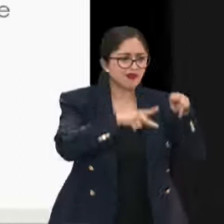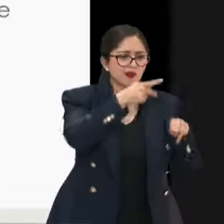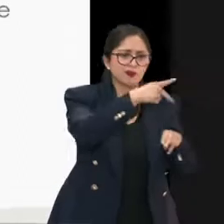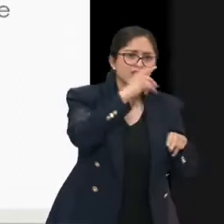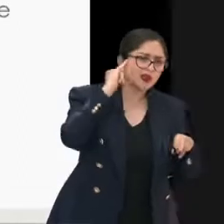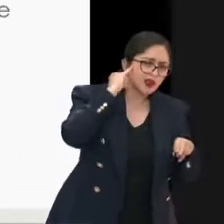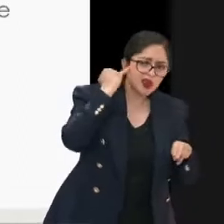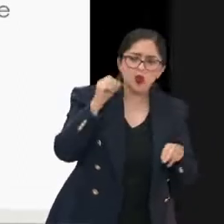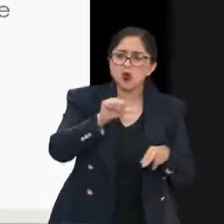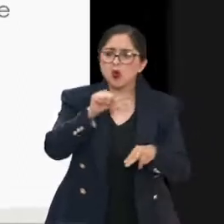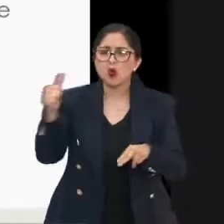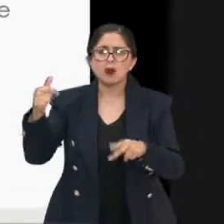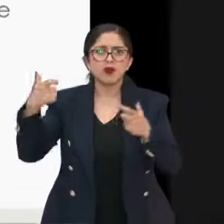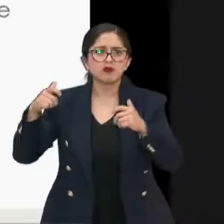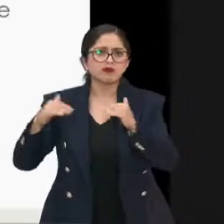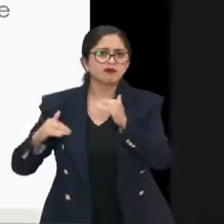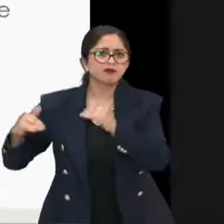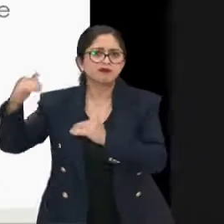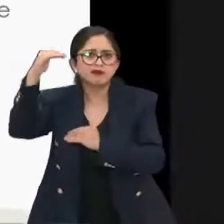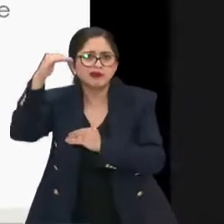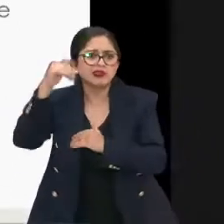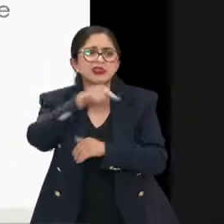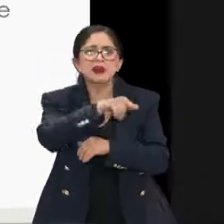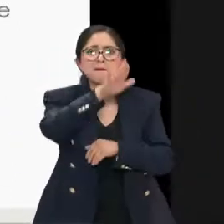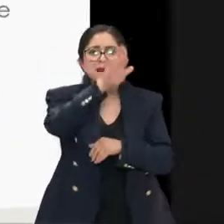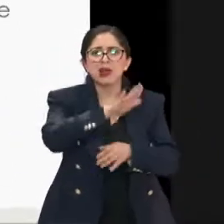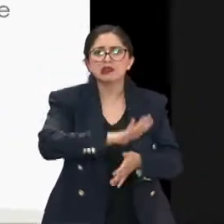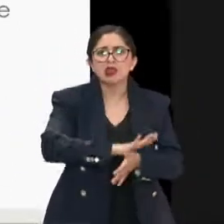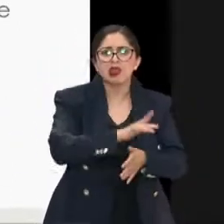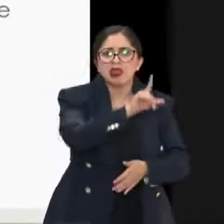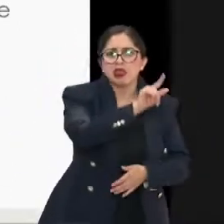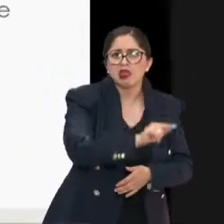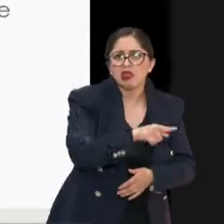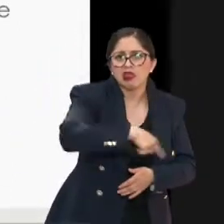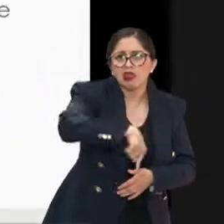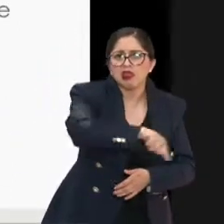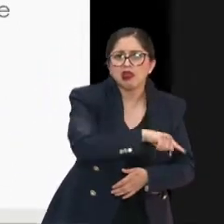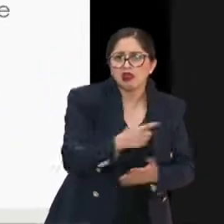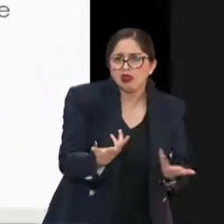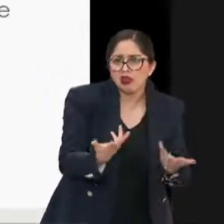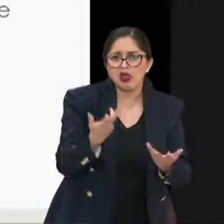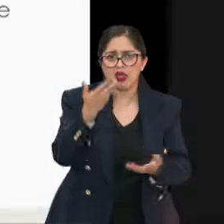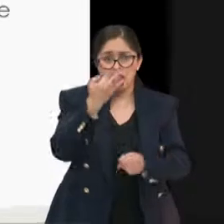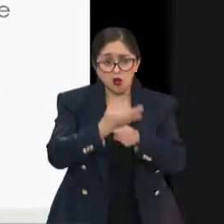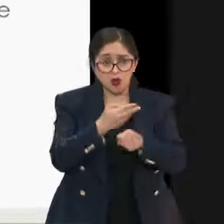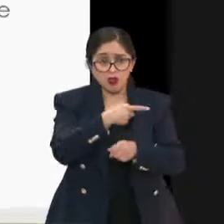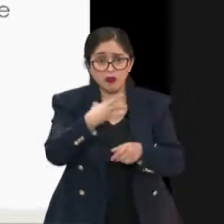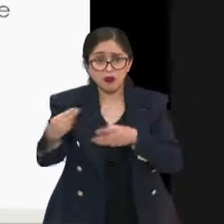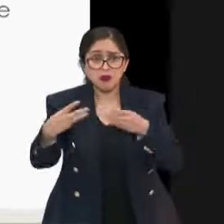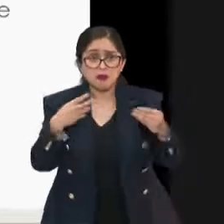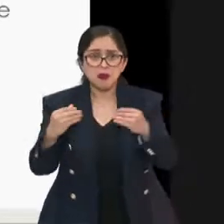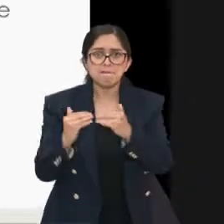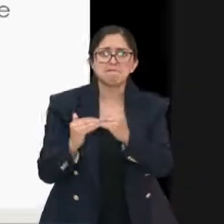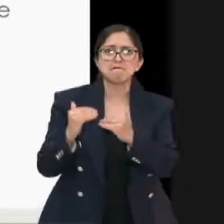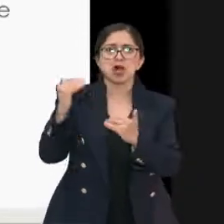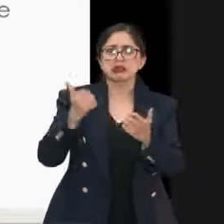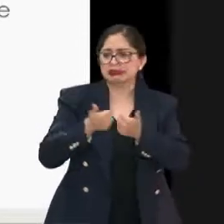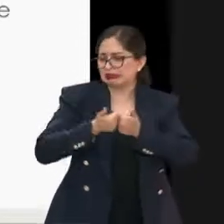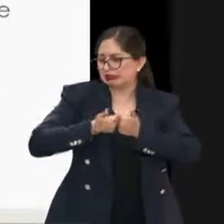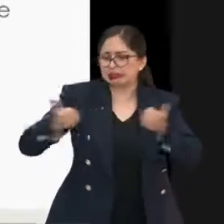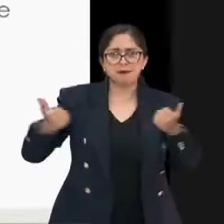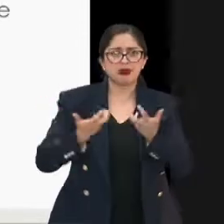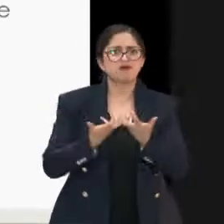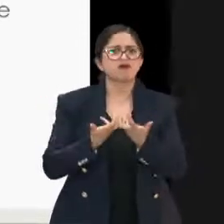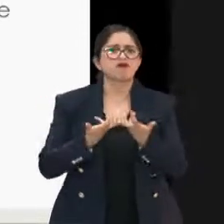the ethnicity and the social class have politicized the racism. So COVID was transformed in a political